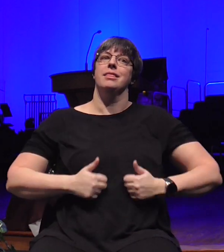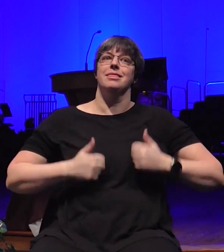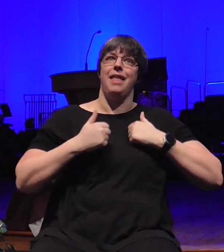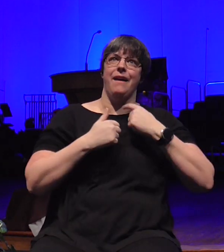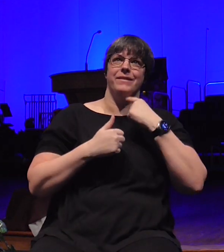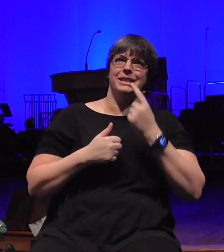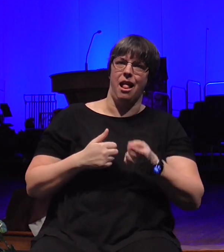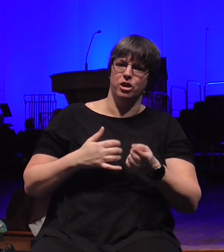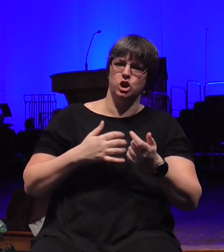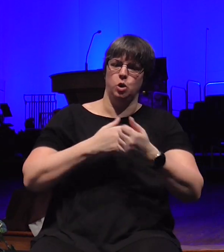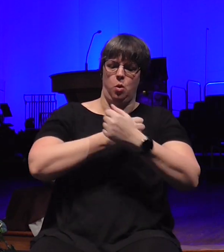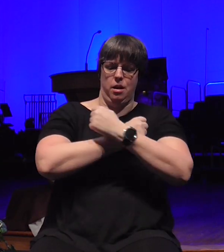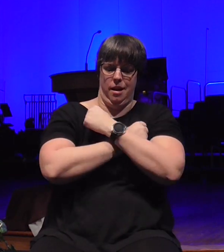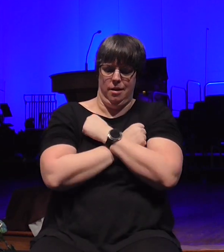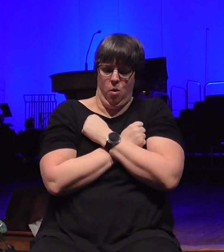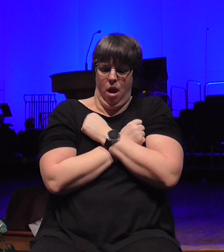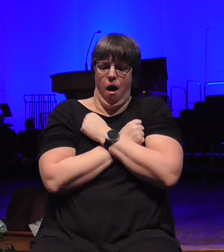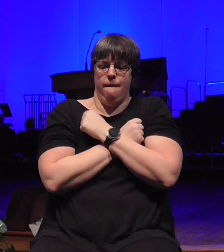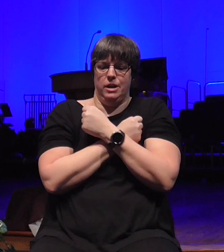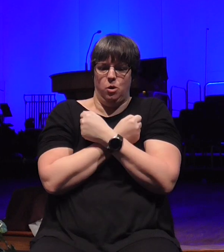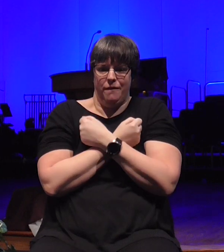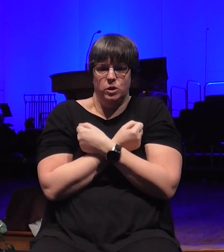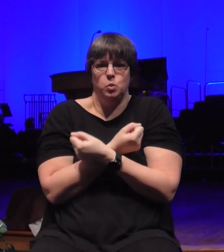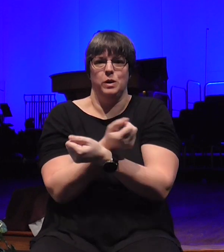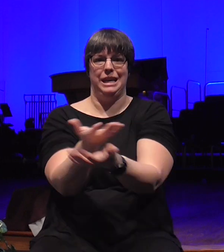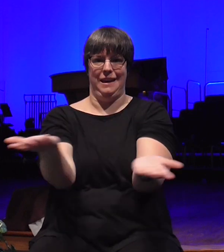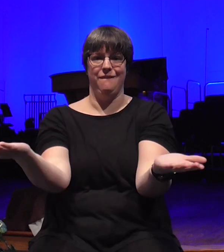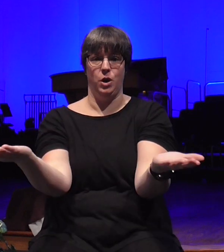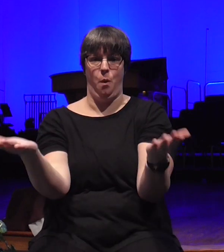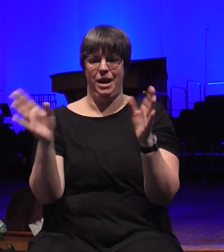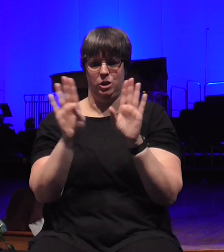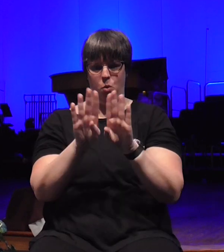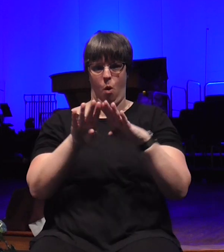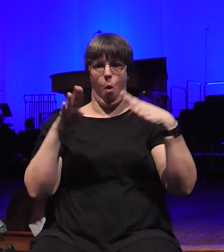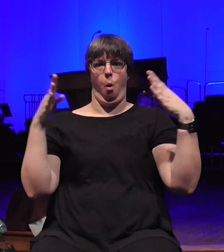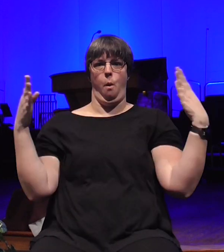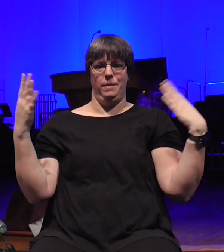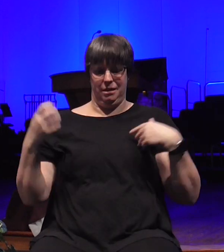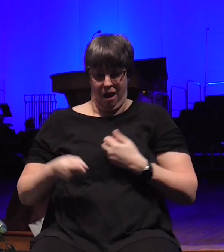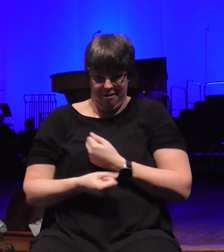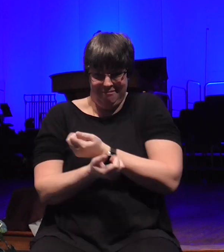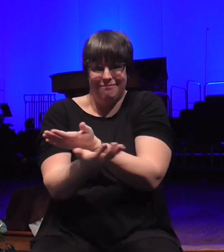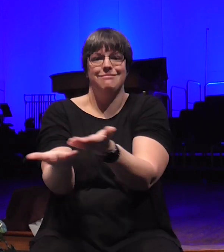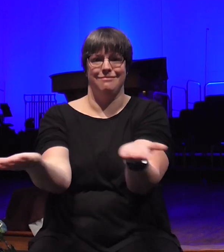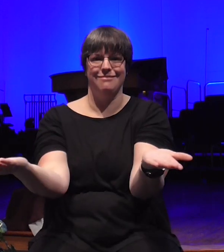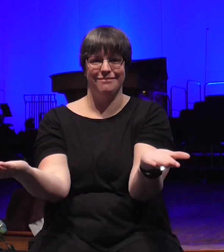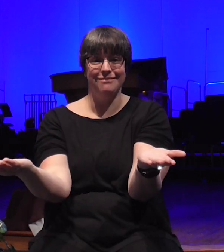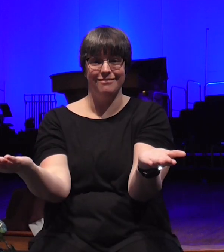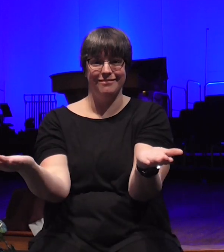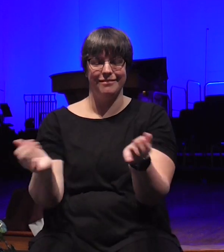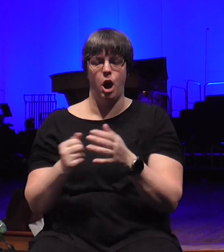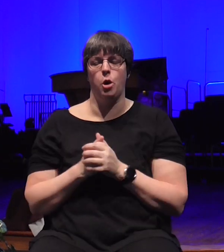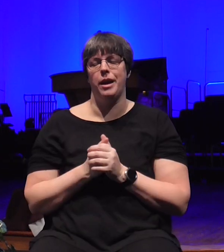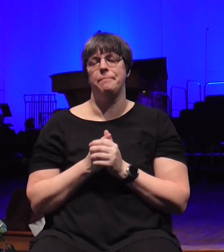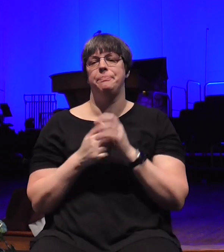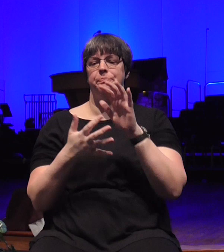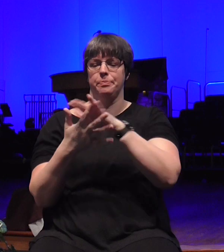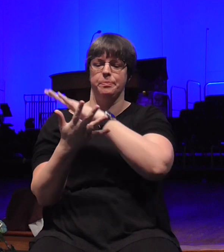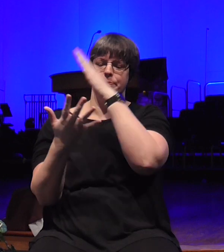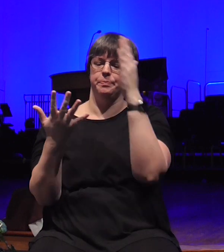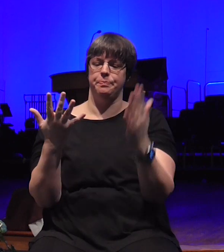it up. And that's what I learned to do, and you can too. Don't close your heart. Trust love. Now, the next guidepost